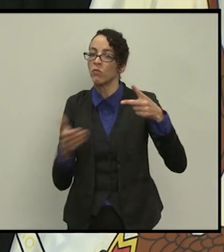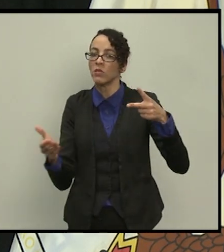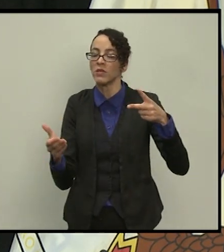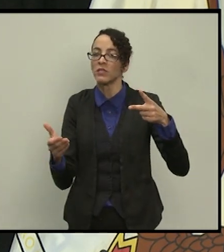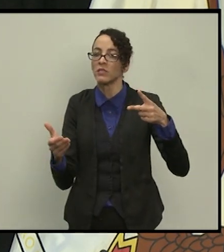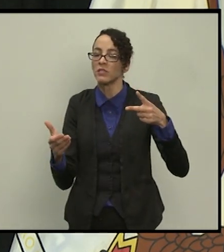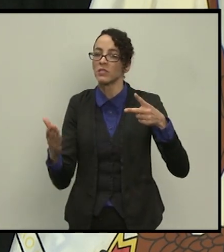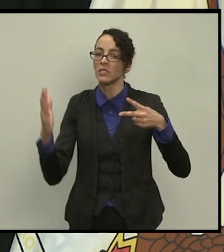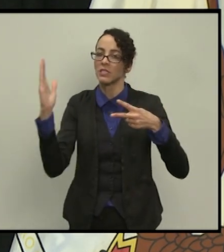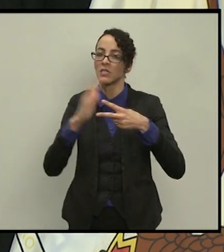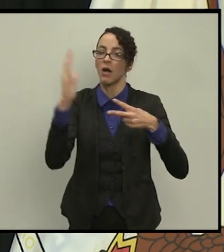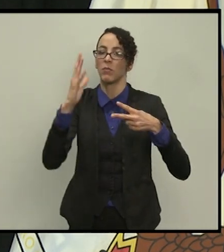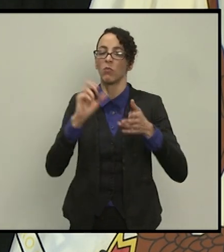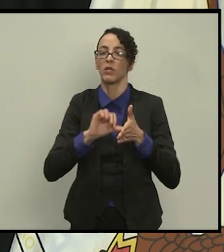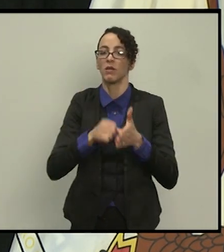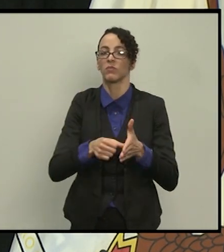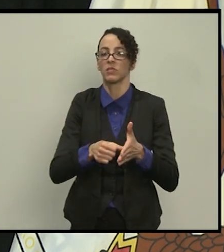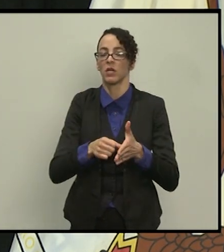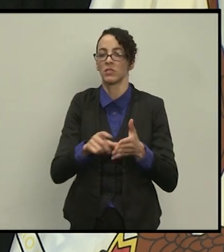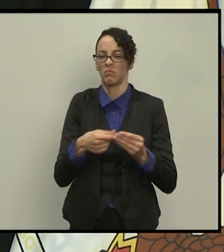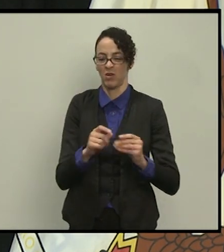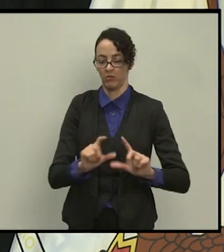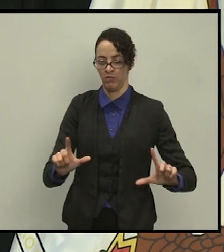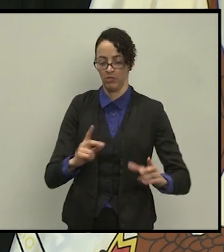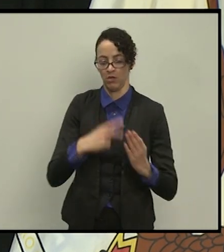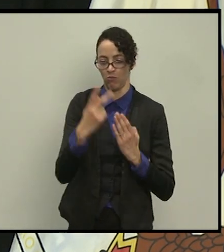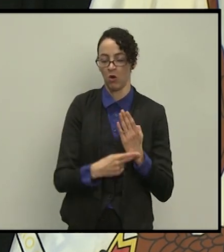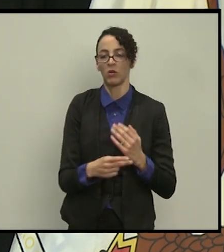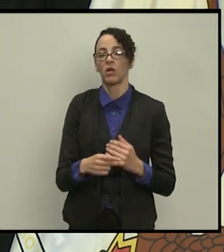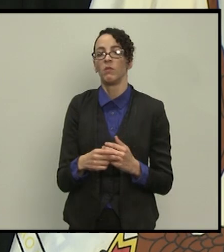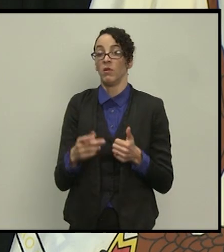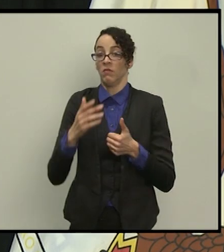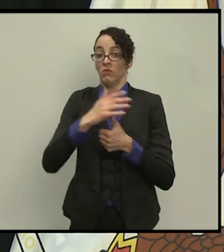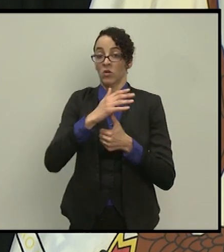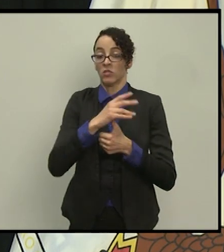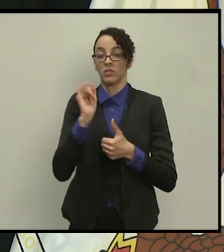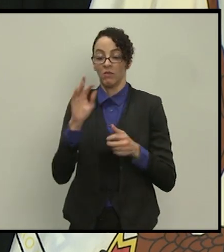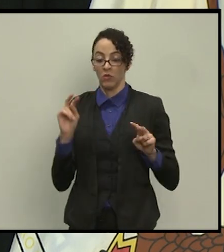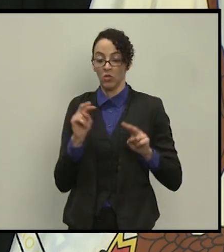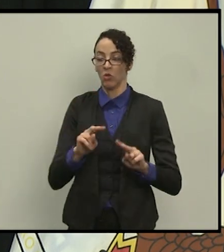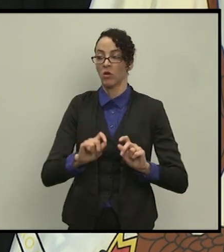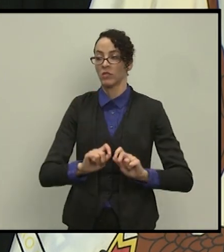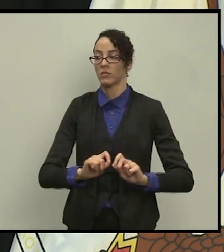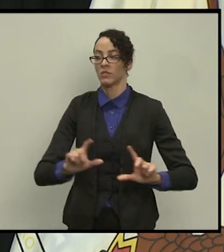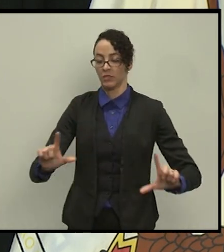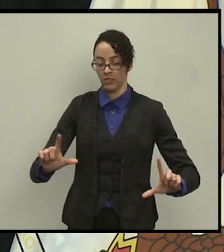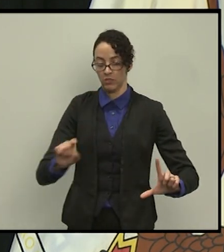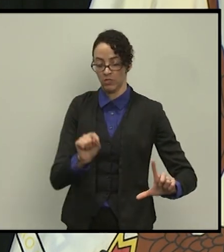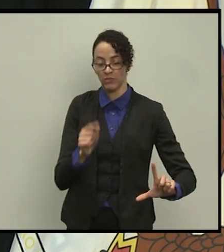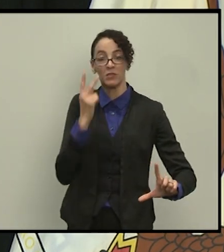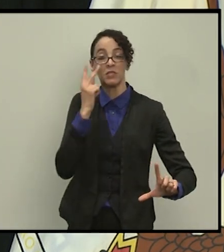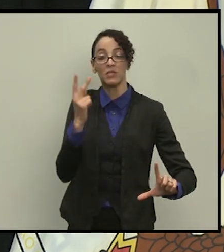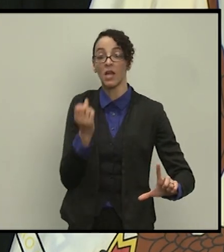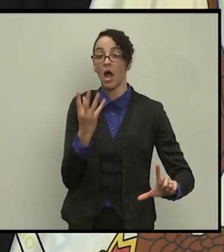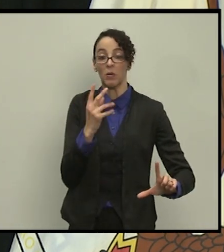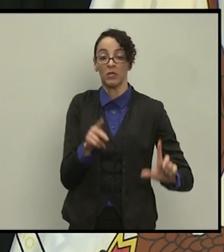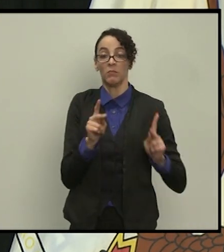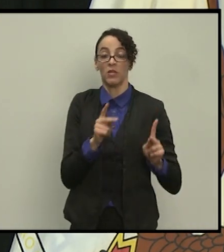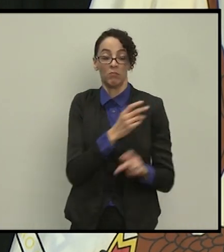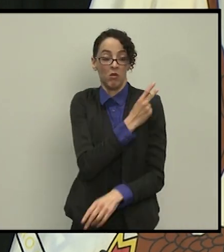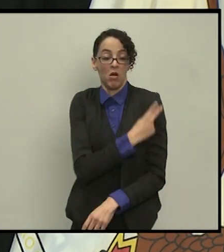Francisco. One is if you go to the data tracker and you see the numbers of hospitalizations, both in general and in the